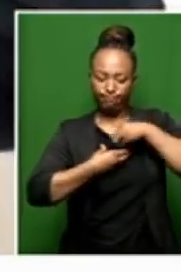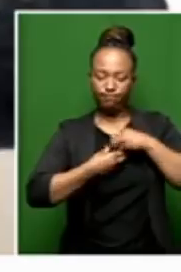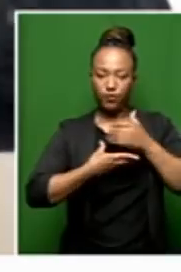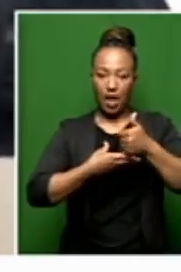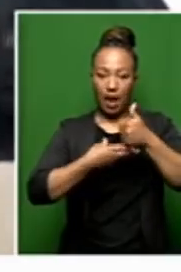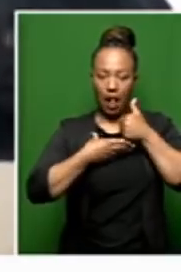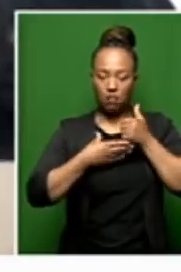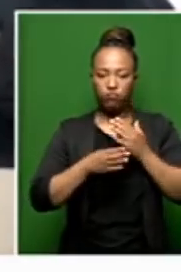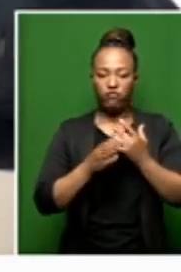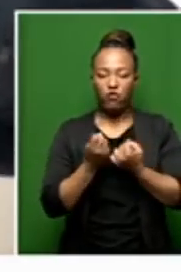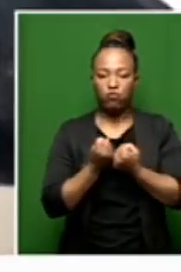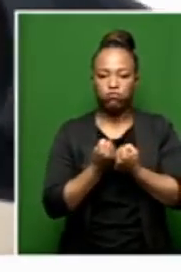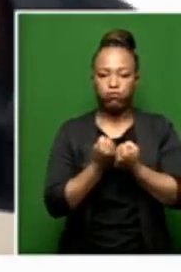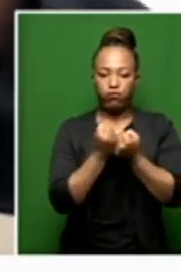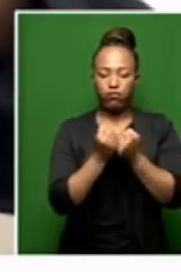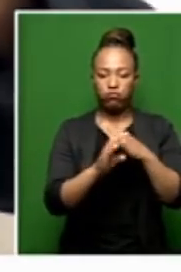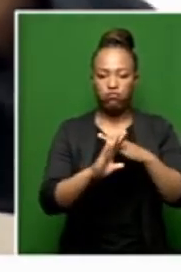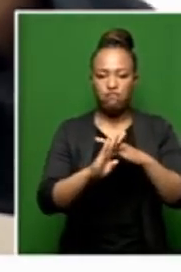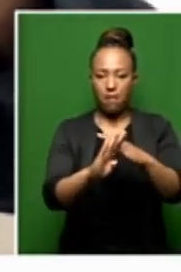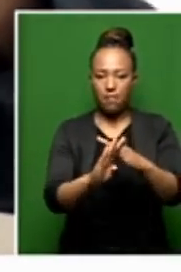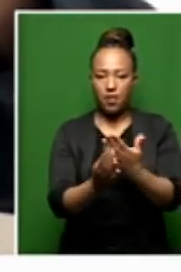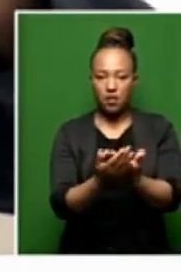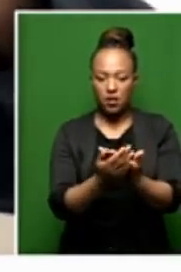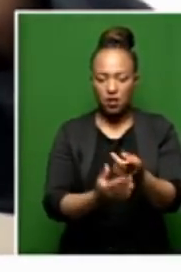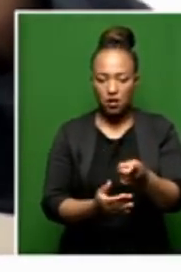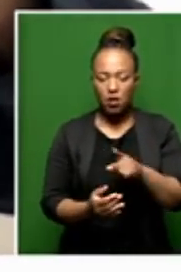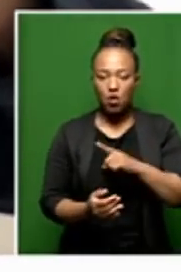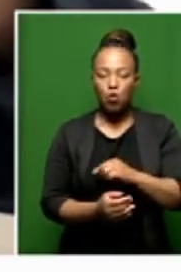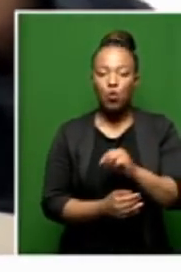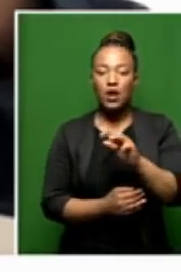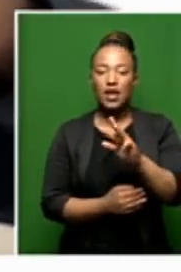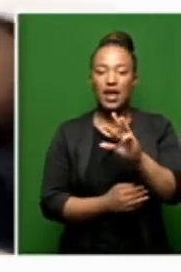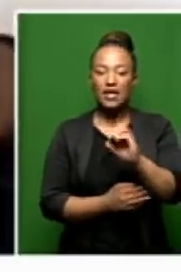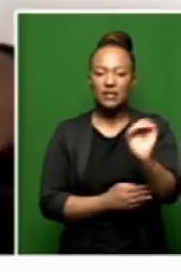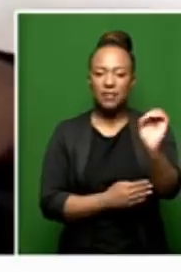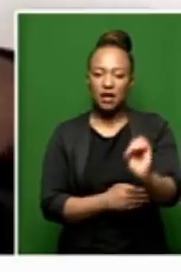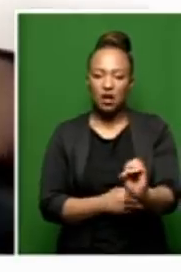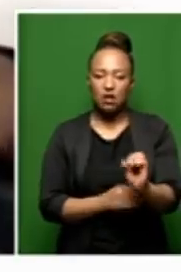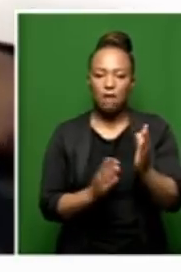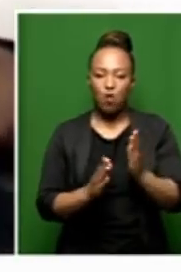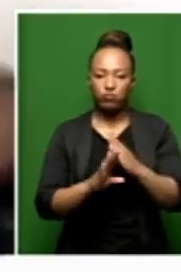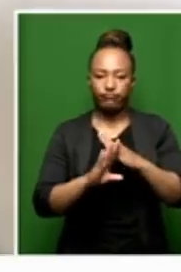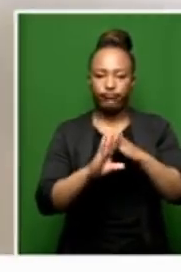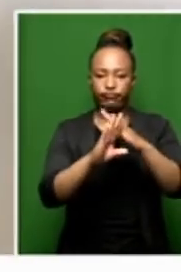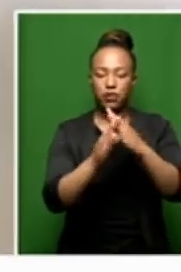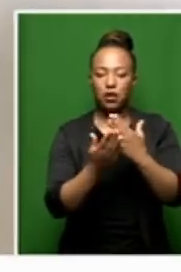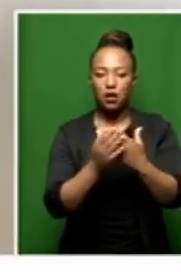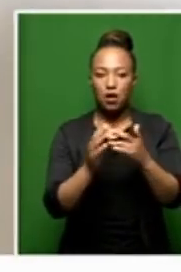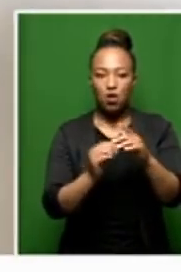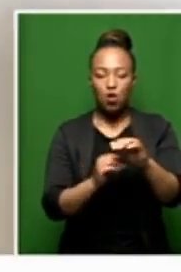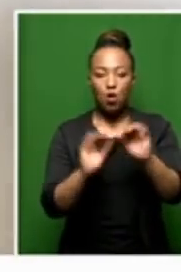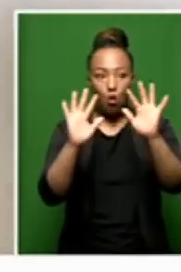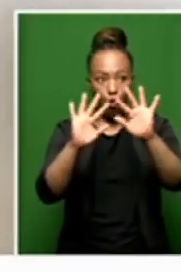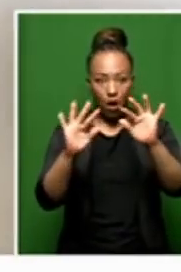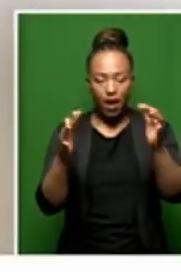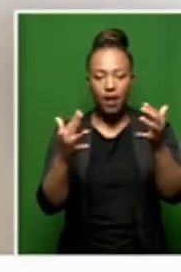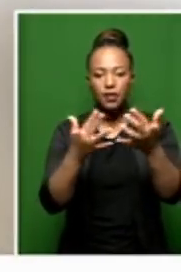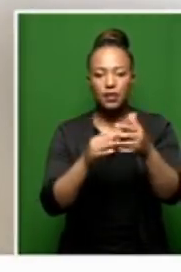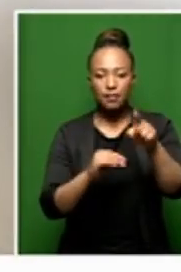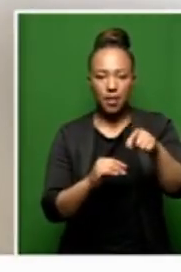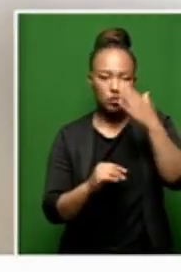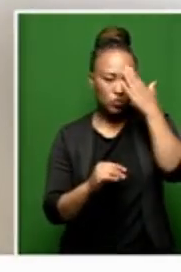immunity was going down, it will jack up back into its 90% efficacy. And that's exactly what the world unfortunately needs to realize